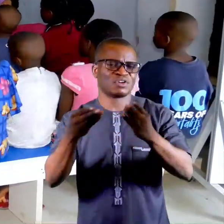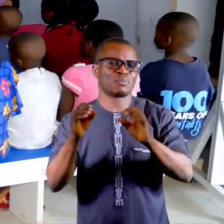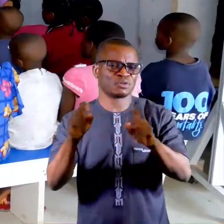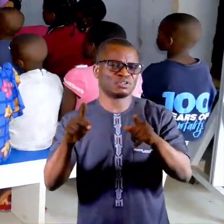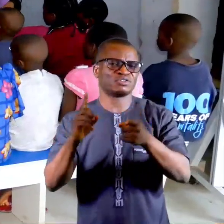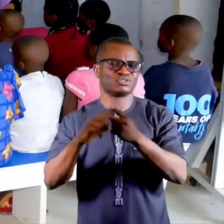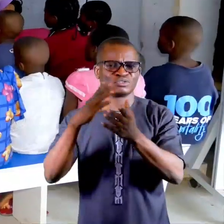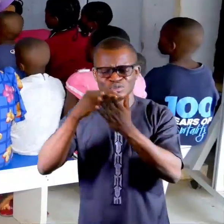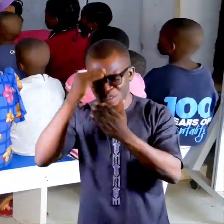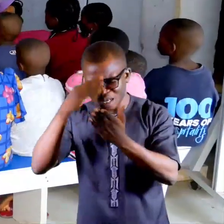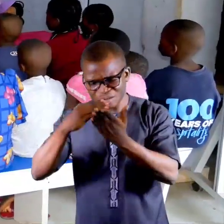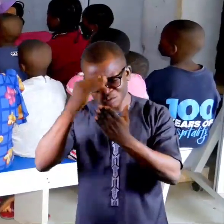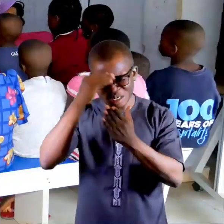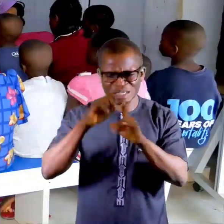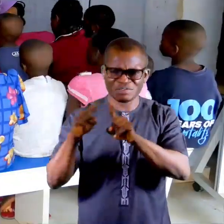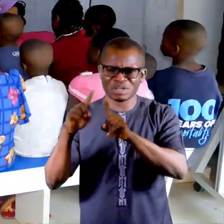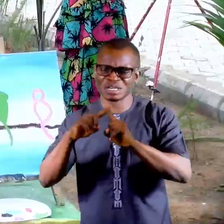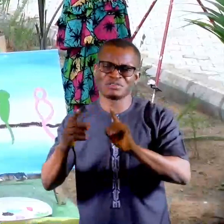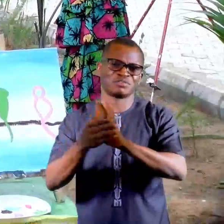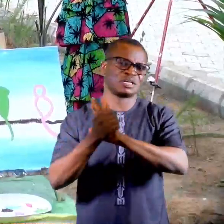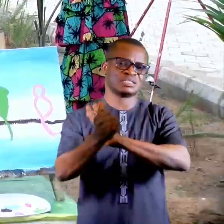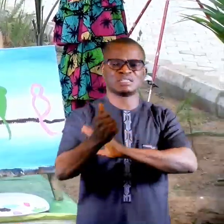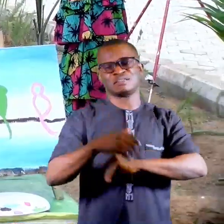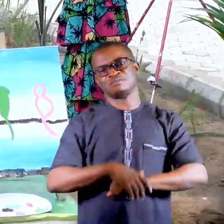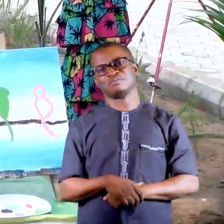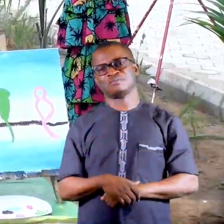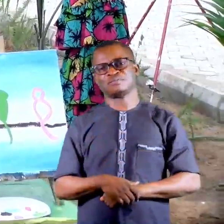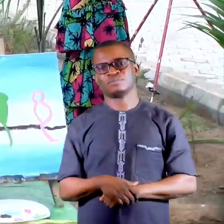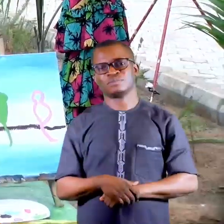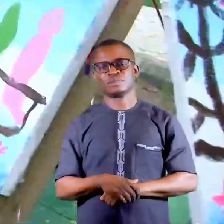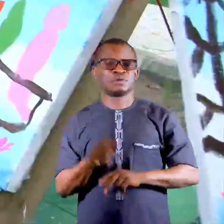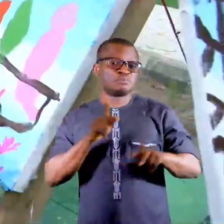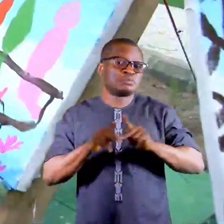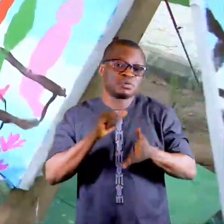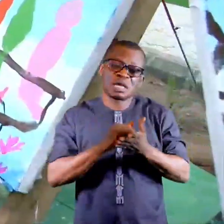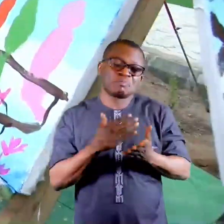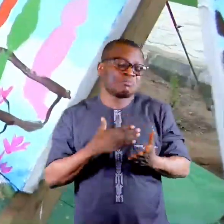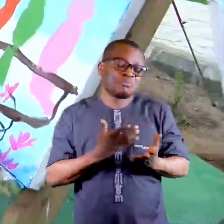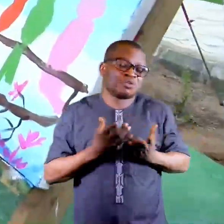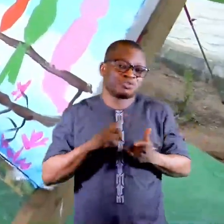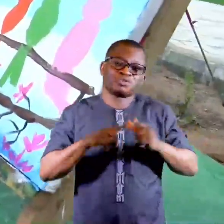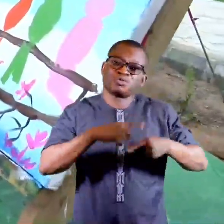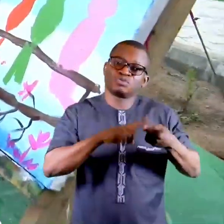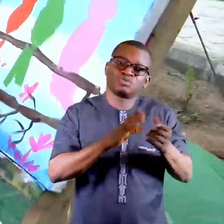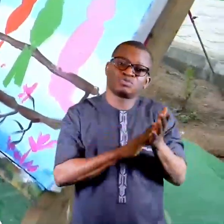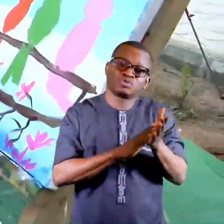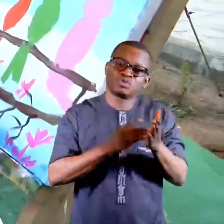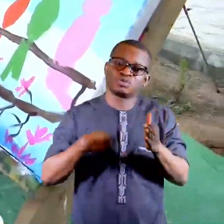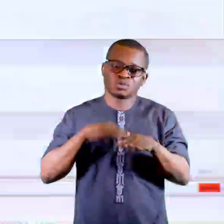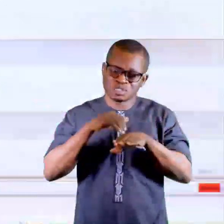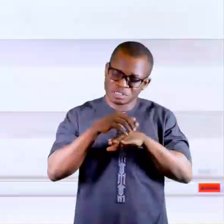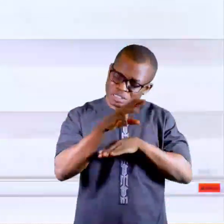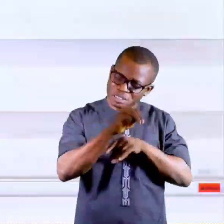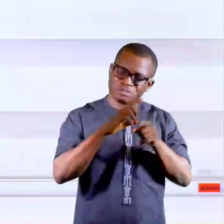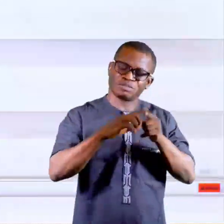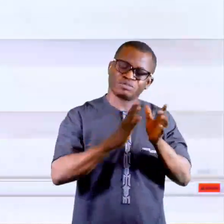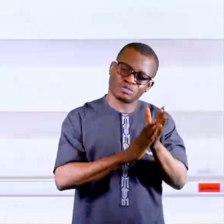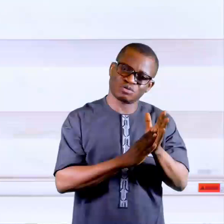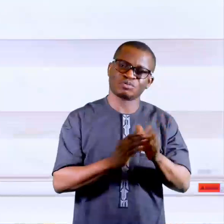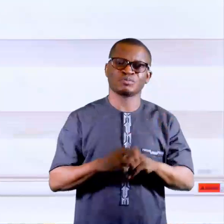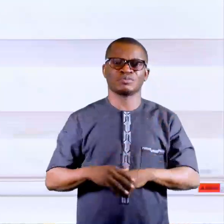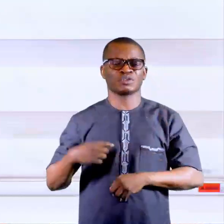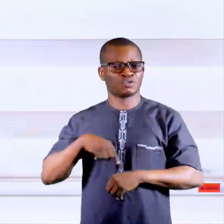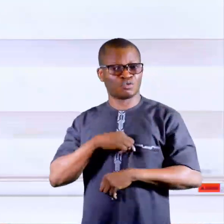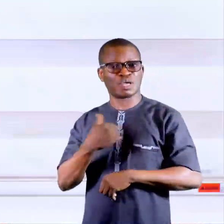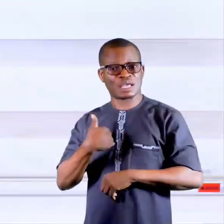to learn arts and crafts. The ones that want to go to school, we send them to school. We